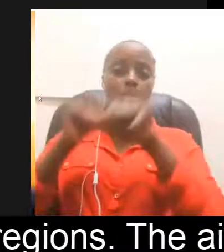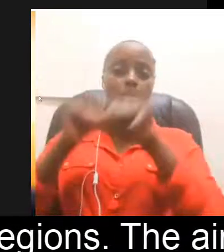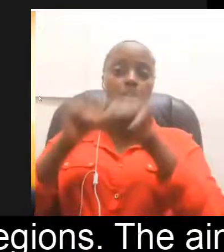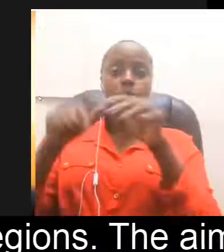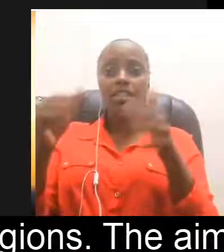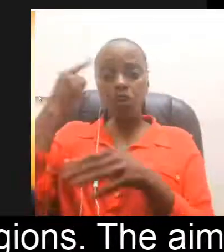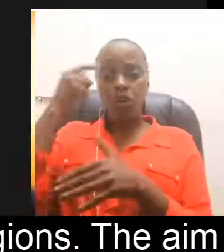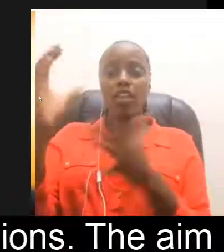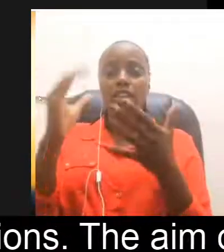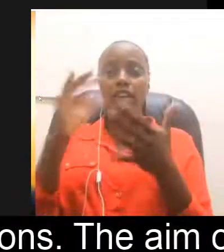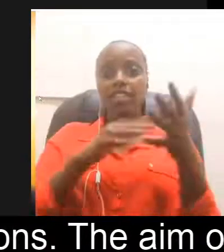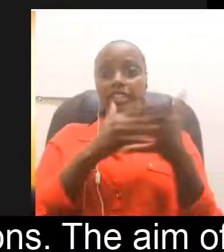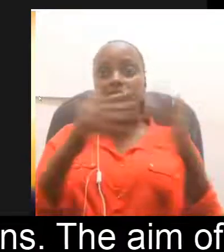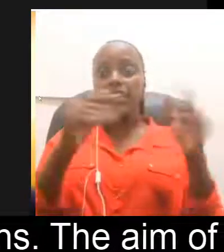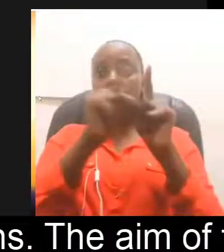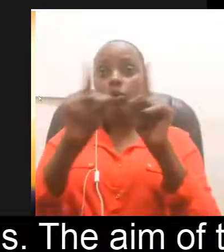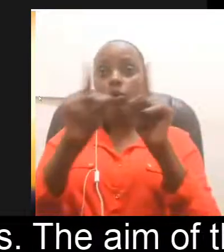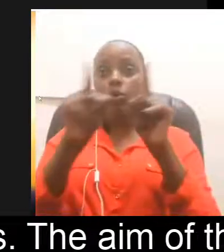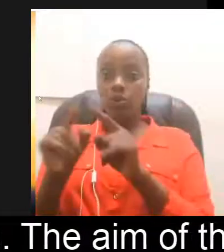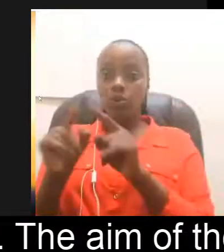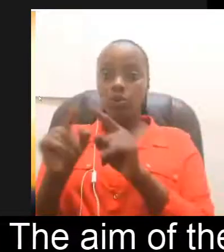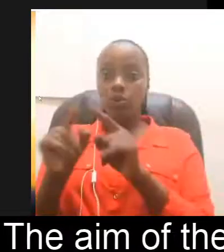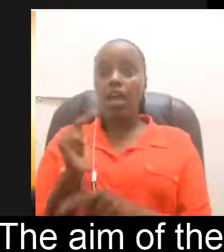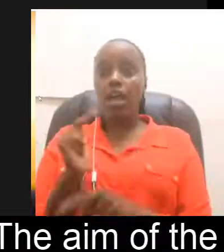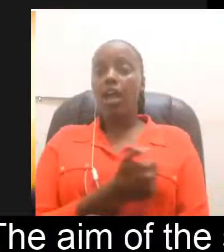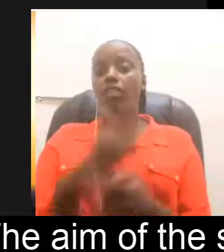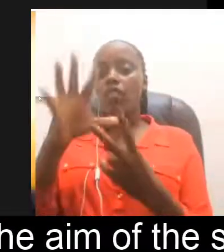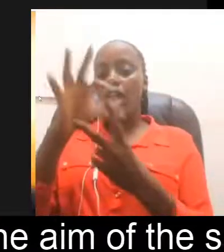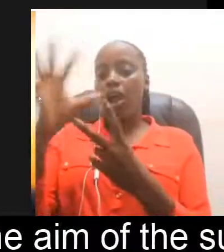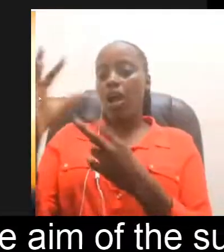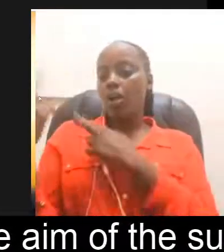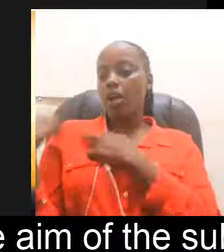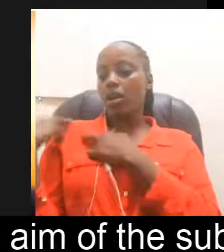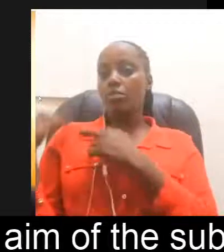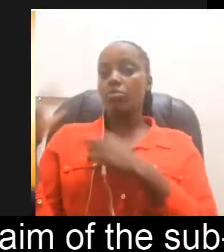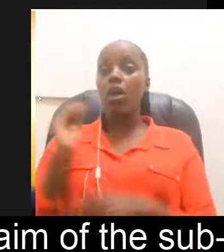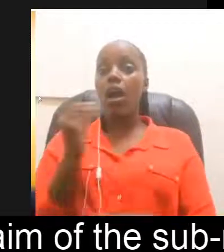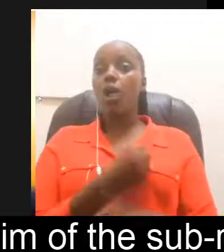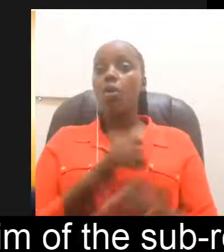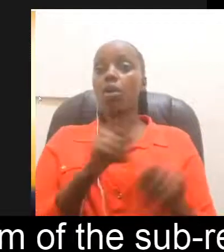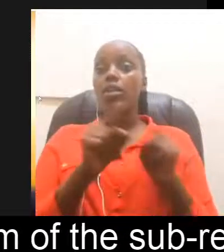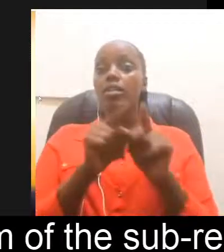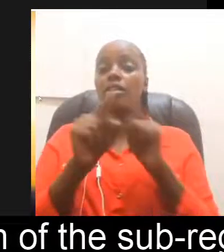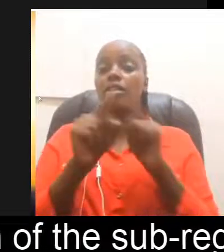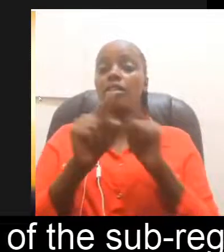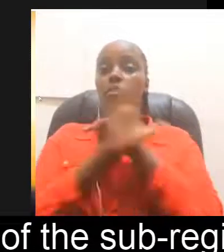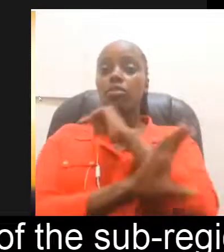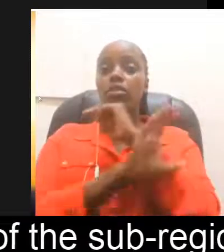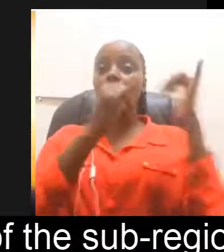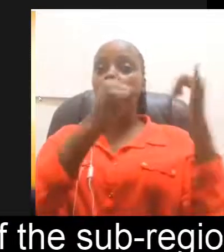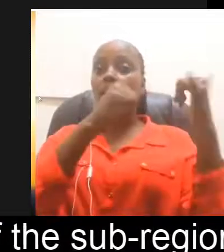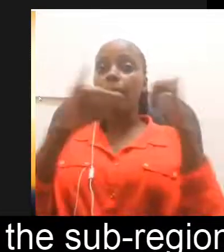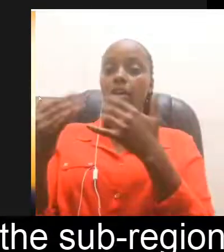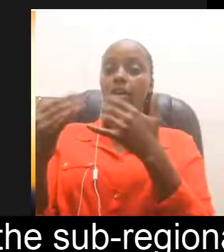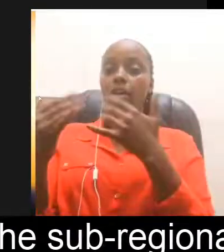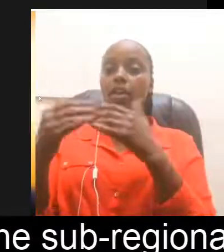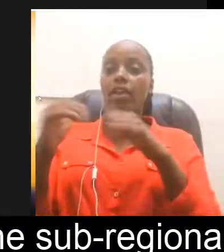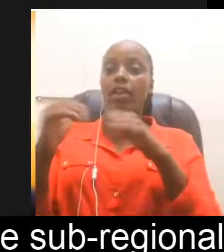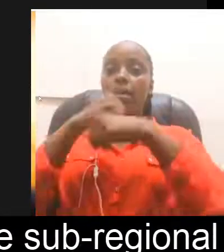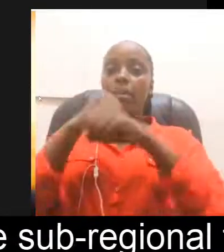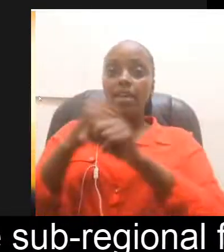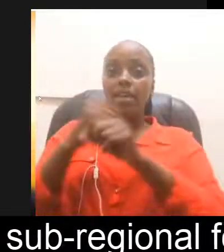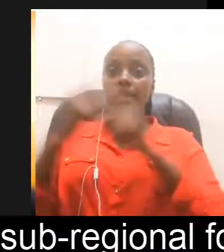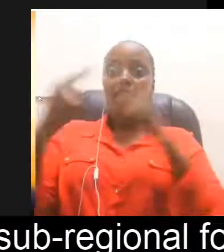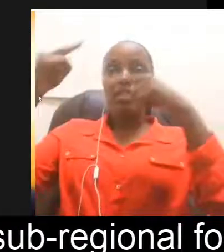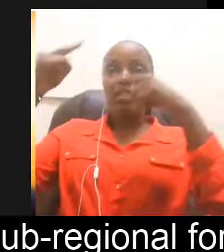what our obligation is as a country in implementing and seeing the success of the Charter. Then also